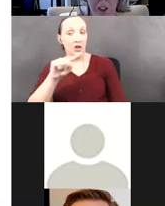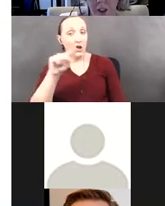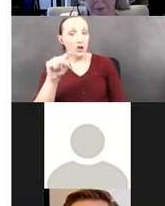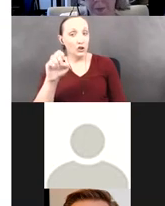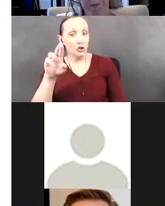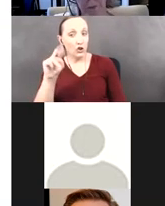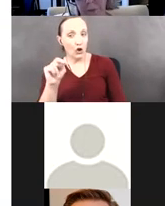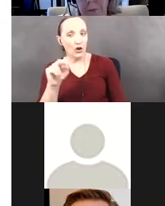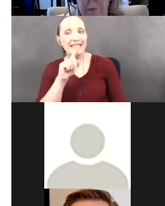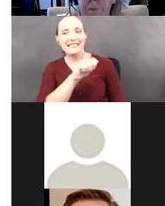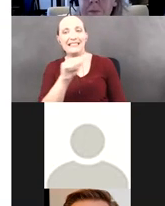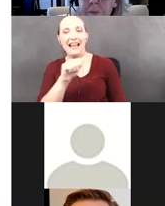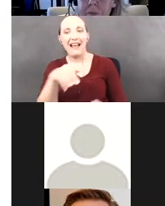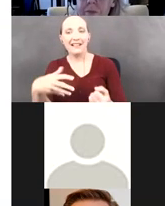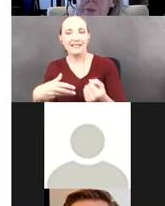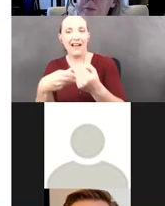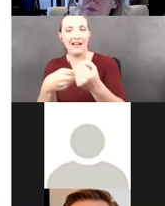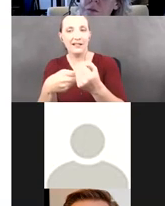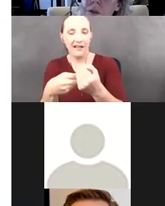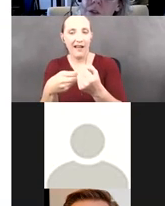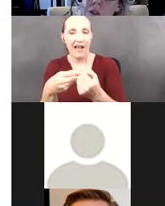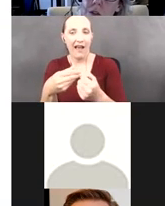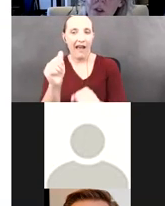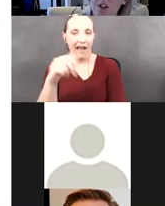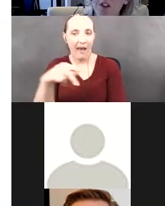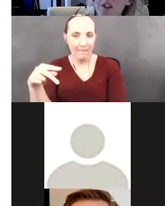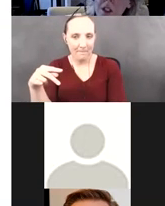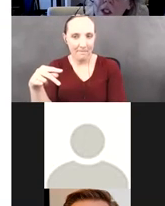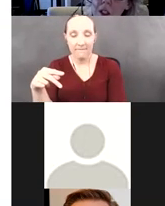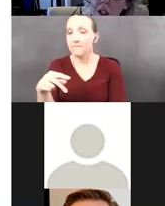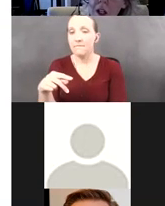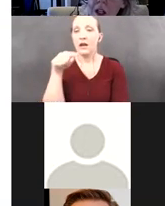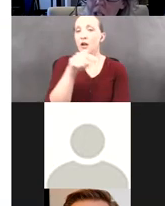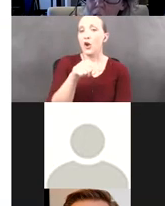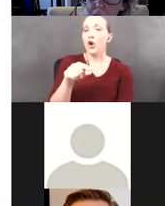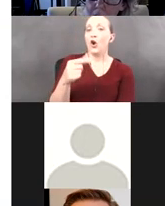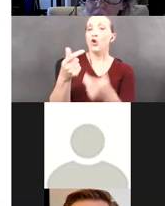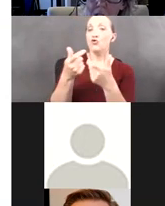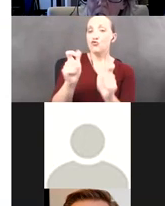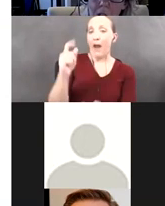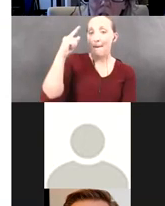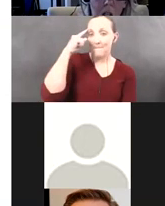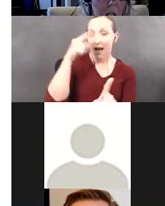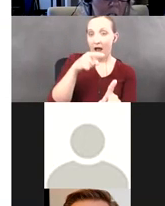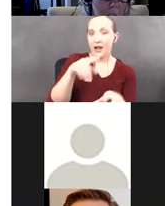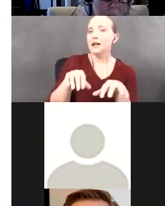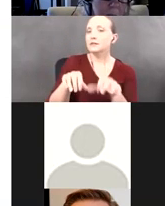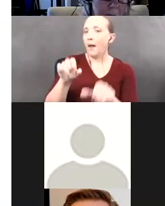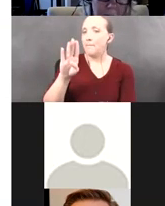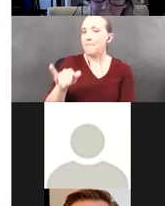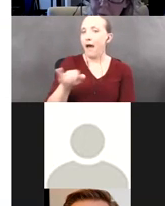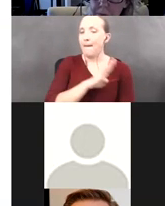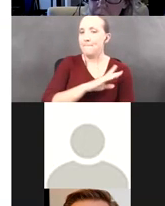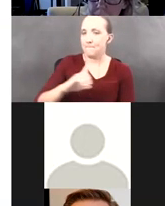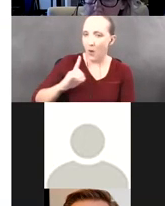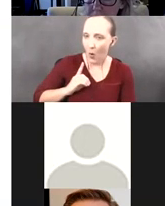app, Zearn and es Great una Minds aplicación is suplementaria our y board Great adopted Minds materials. So es our el board adopted material que materials nosotros come